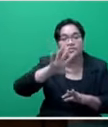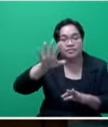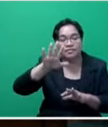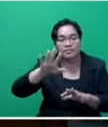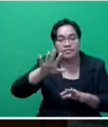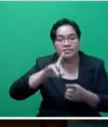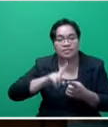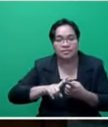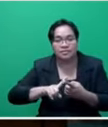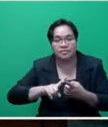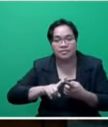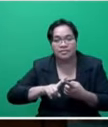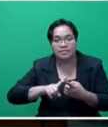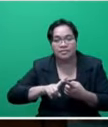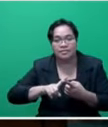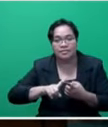Division,